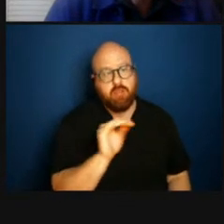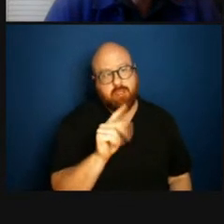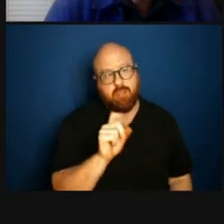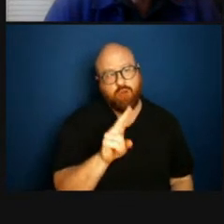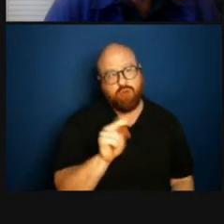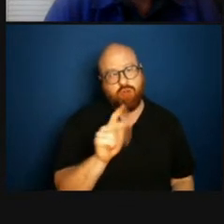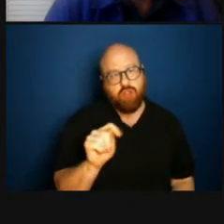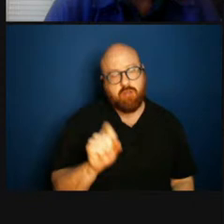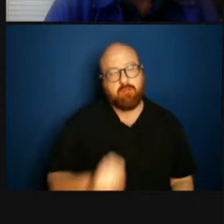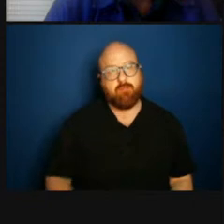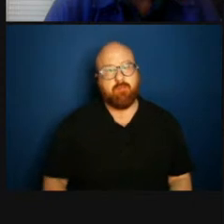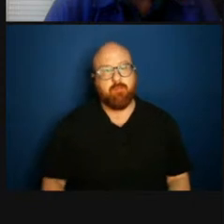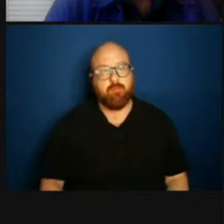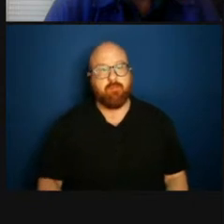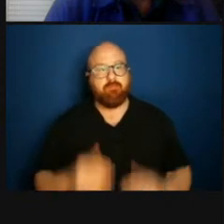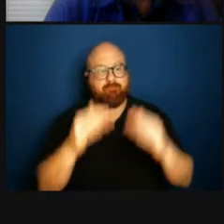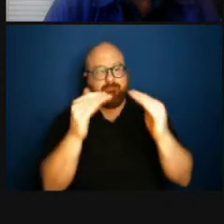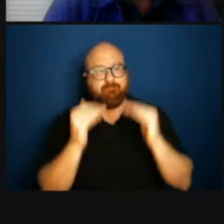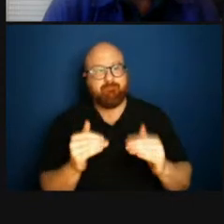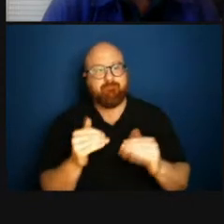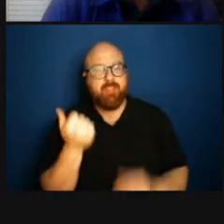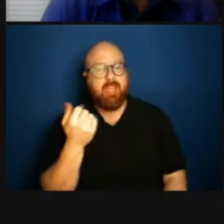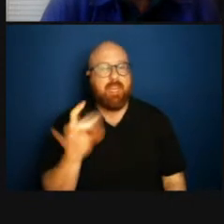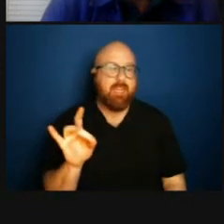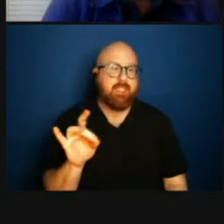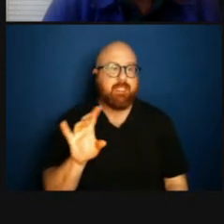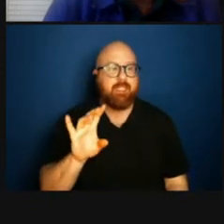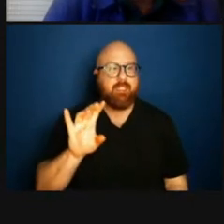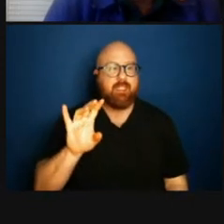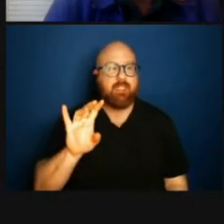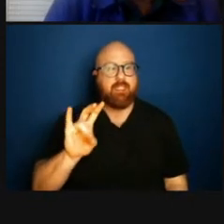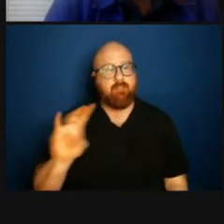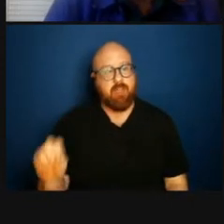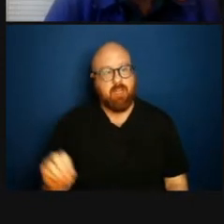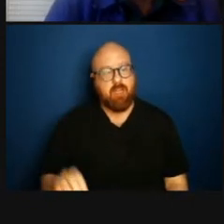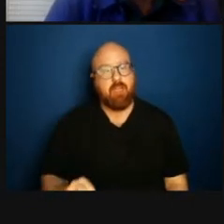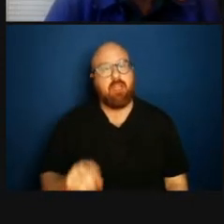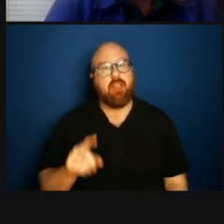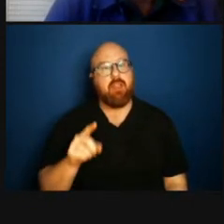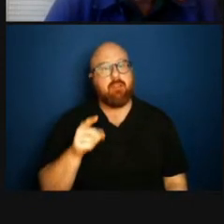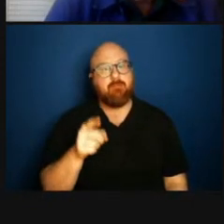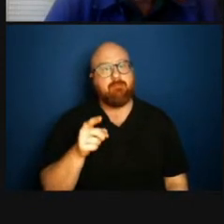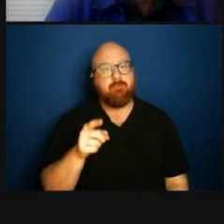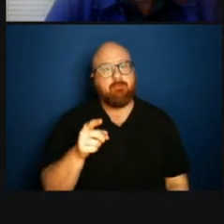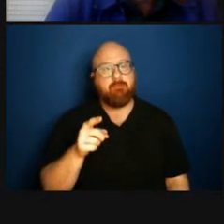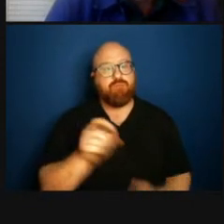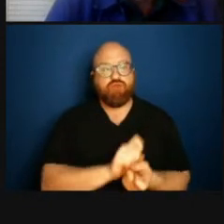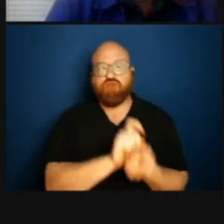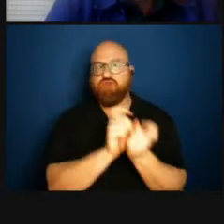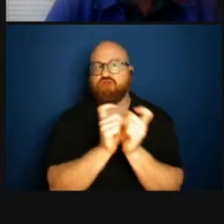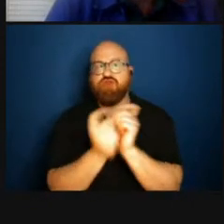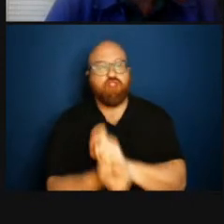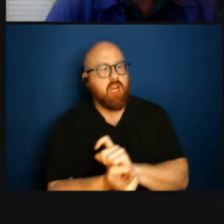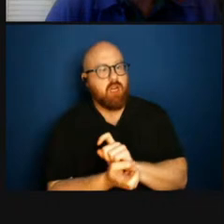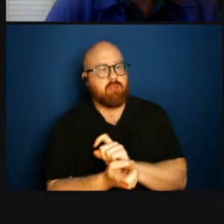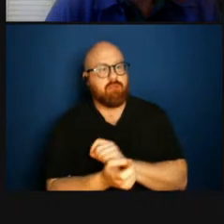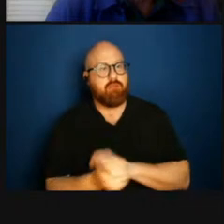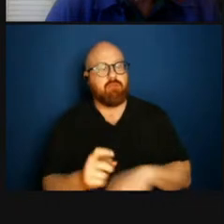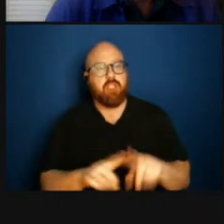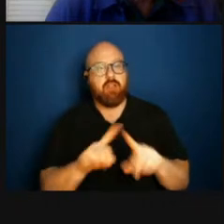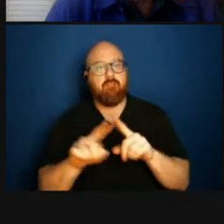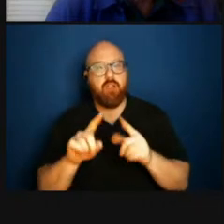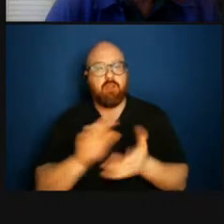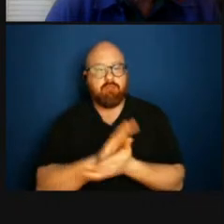celebrations in Baltimore in 1870 for the ratification of two of the Reconstruction Amendments, the 14th granting